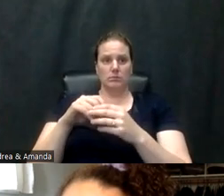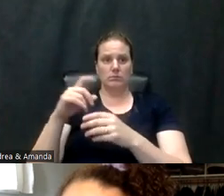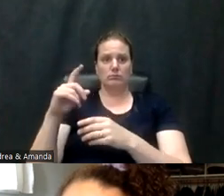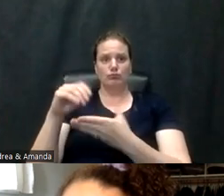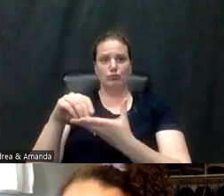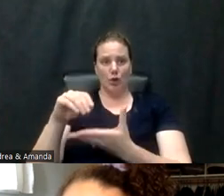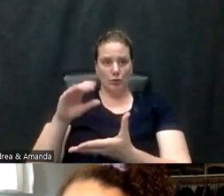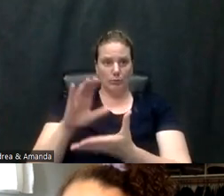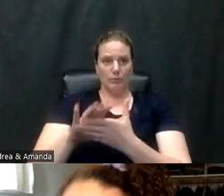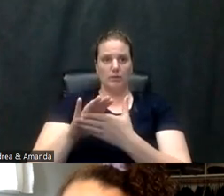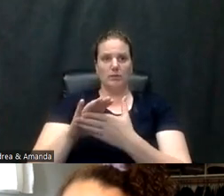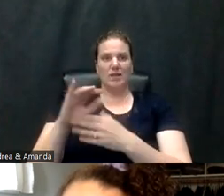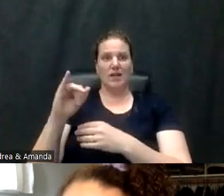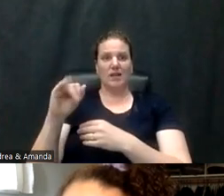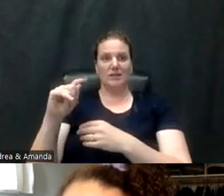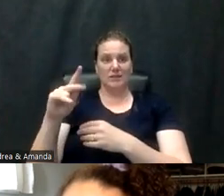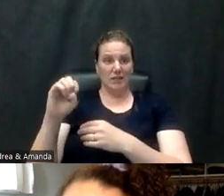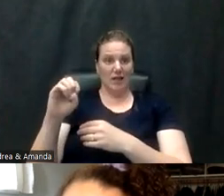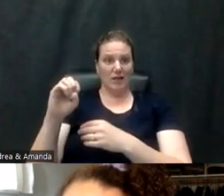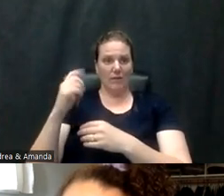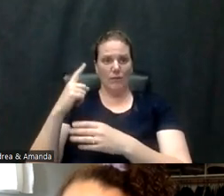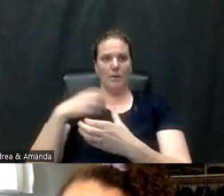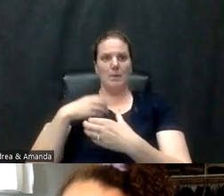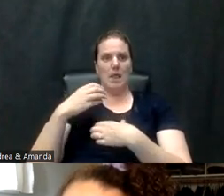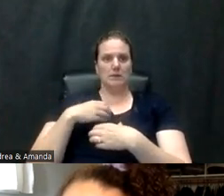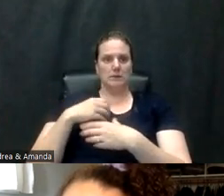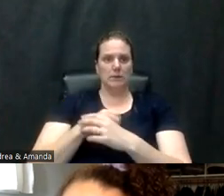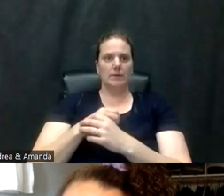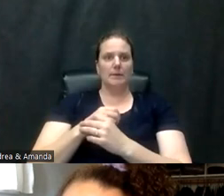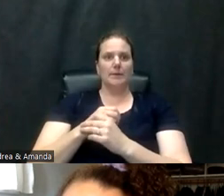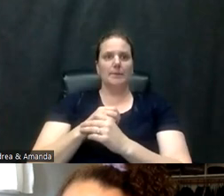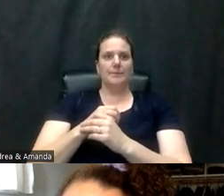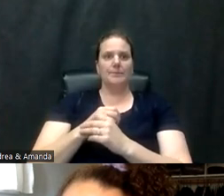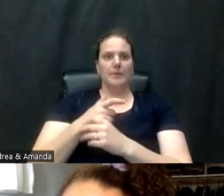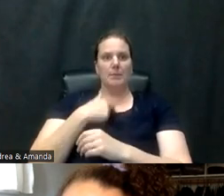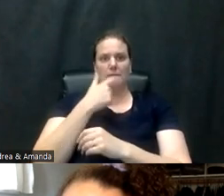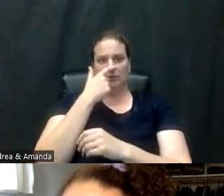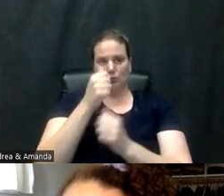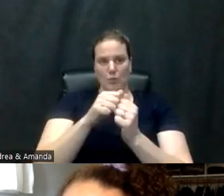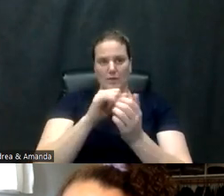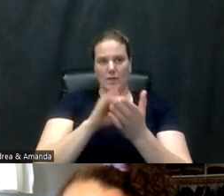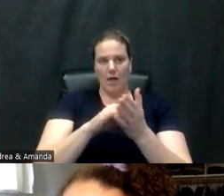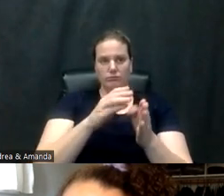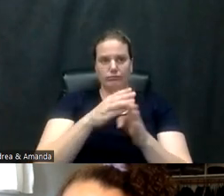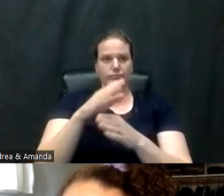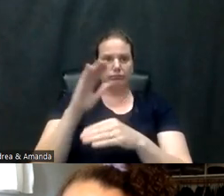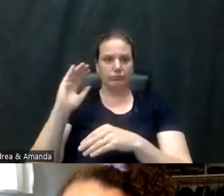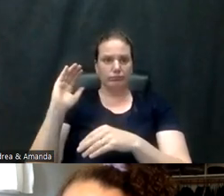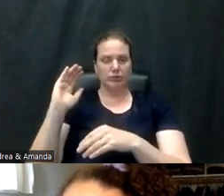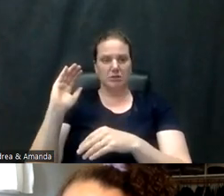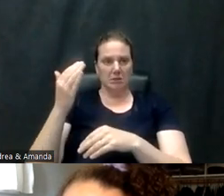documenting an intake for complaints. So I was interested in that because it seems to be quite,